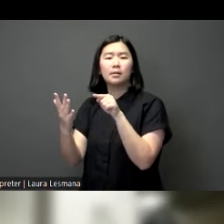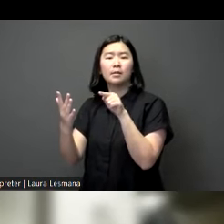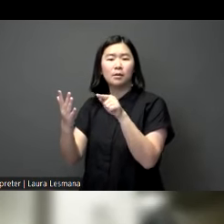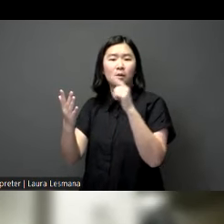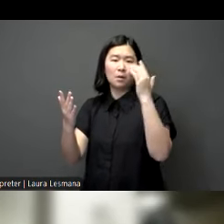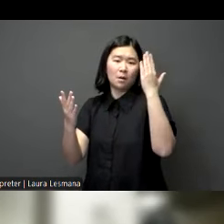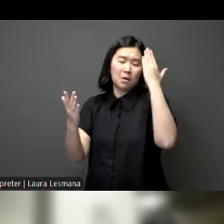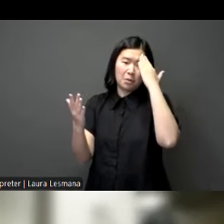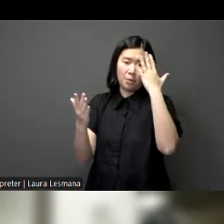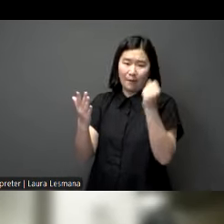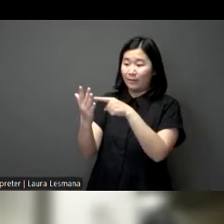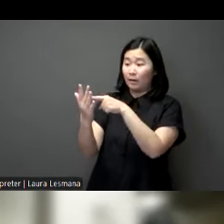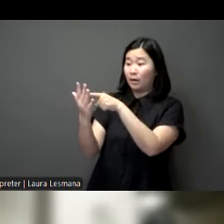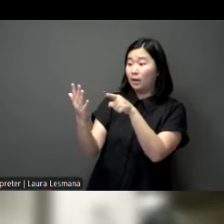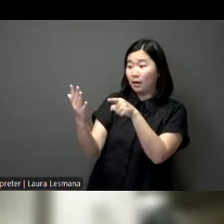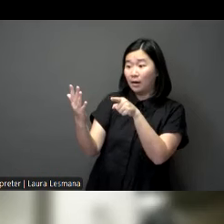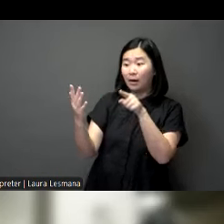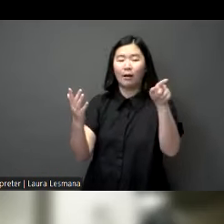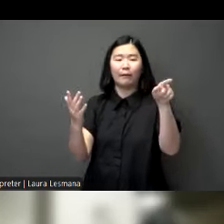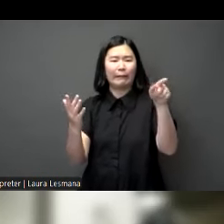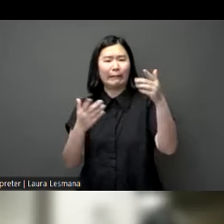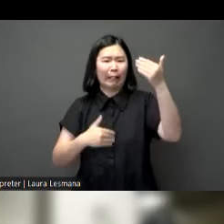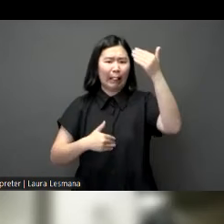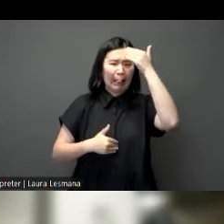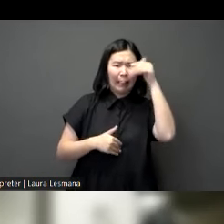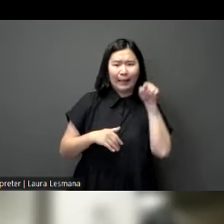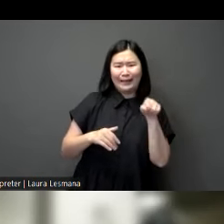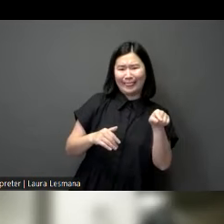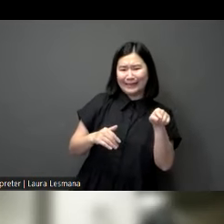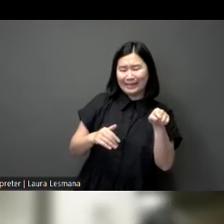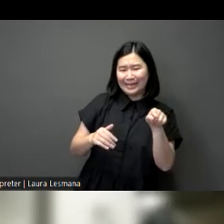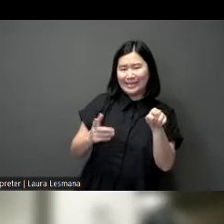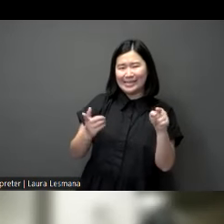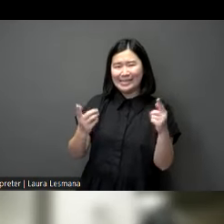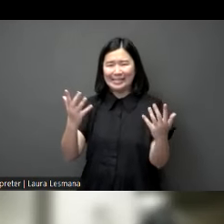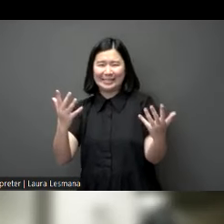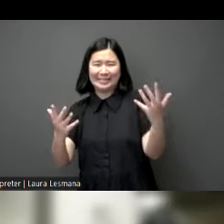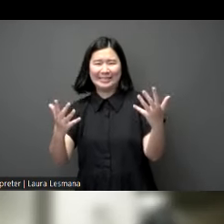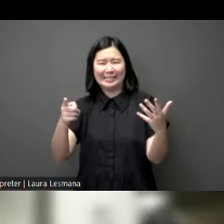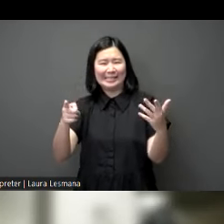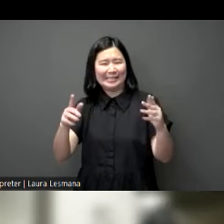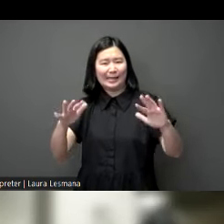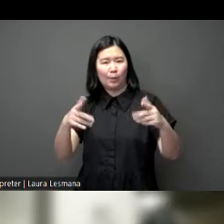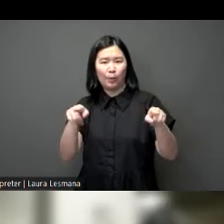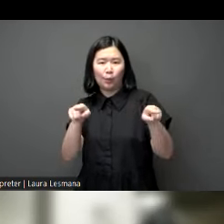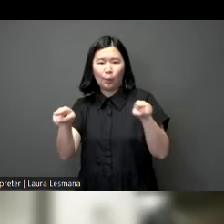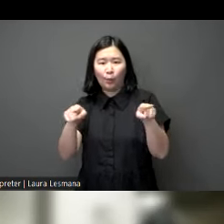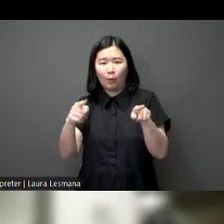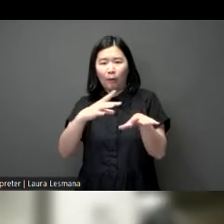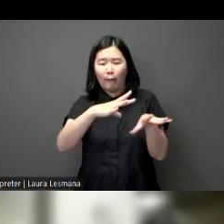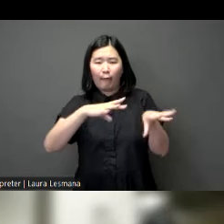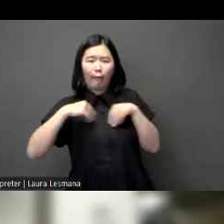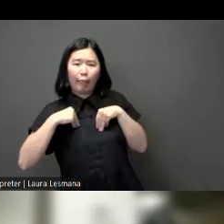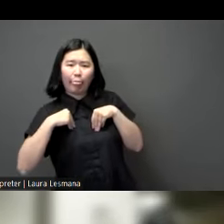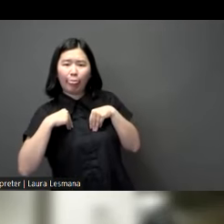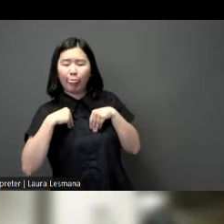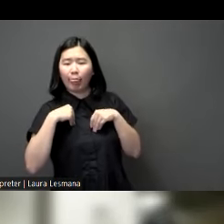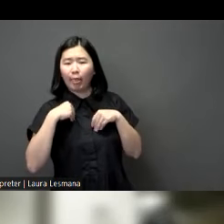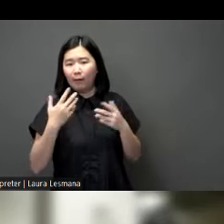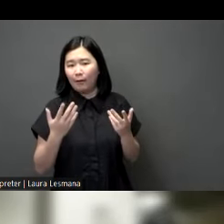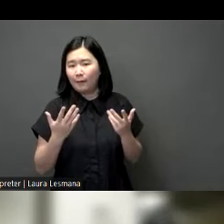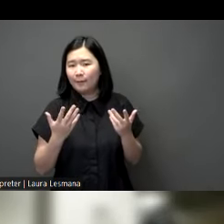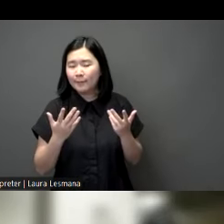this population will naturally eliminate the infection, yet we have a small minority that make the